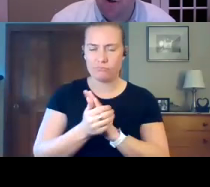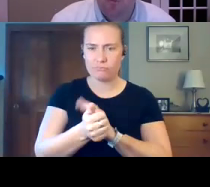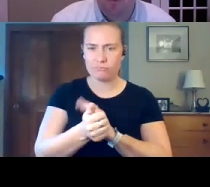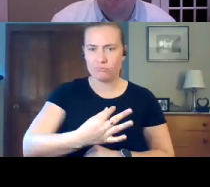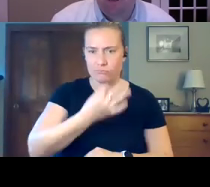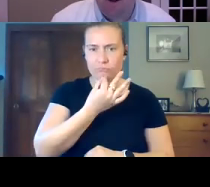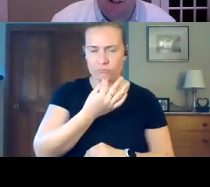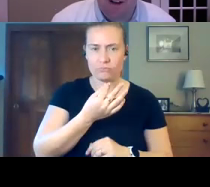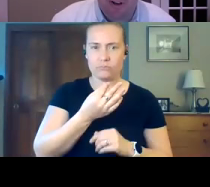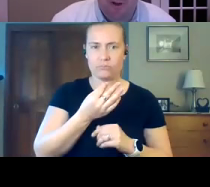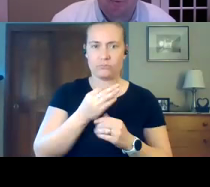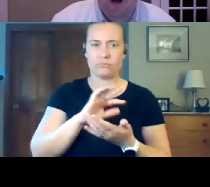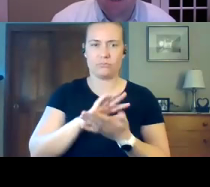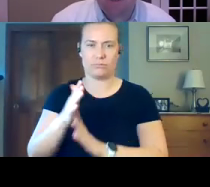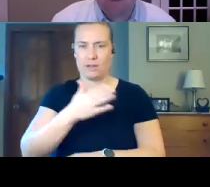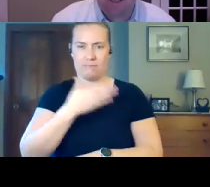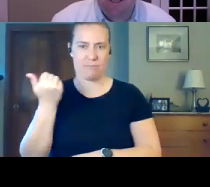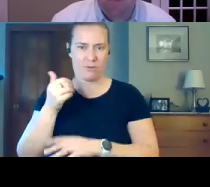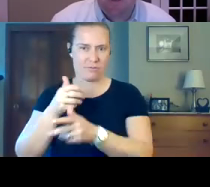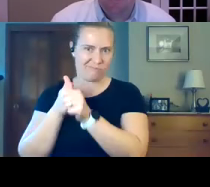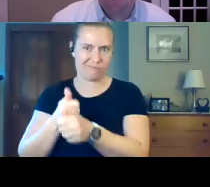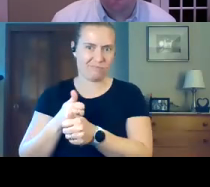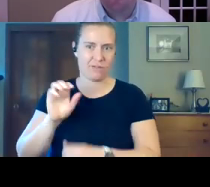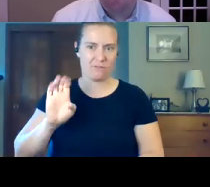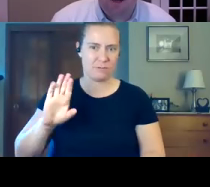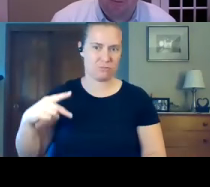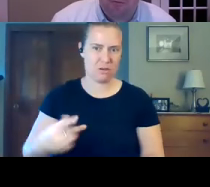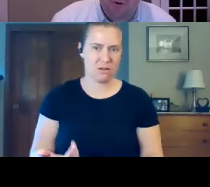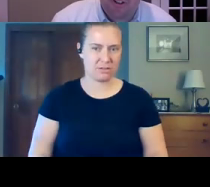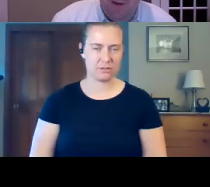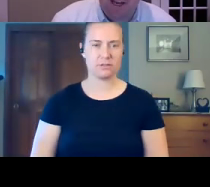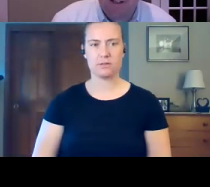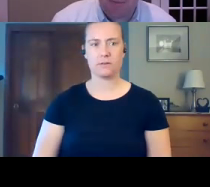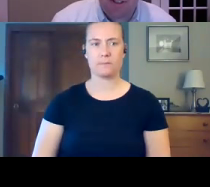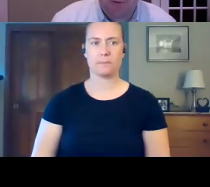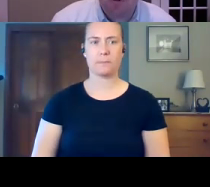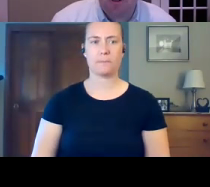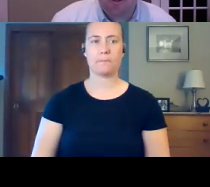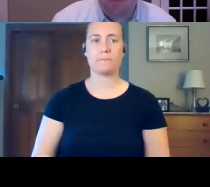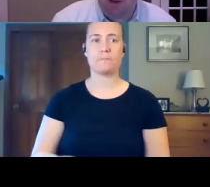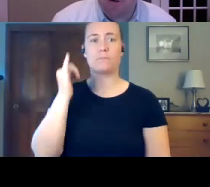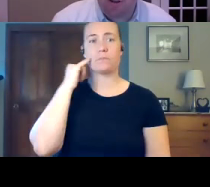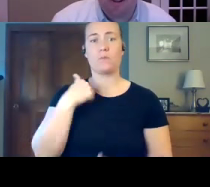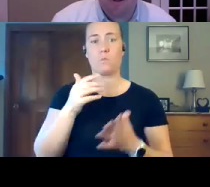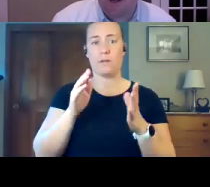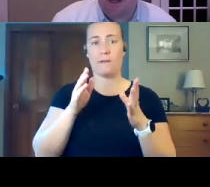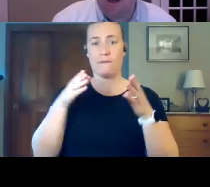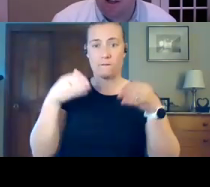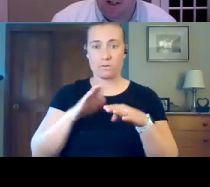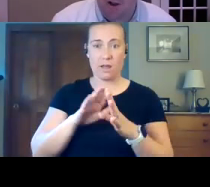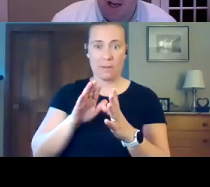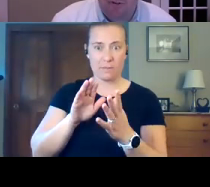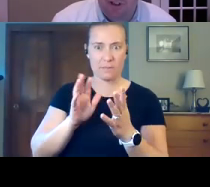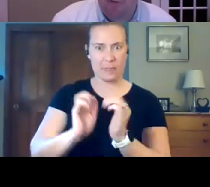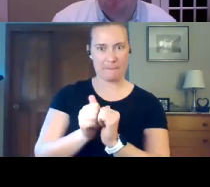lead to better fidelity to evidence-based practices. And the idea of focusing on mechanisms is that we really should be measuring things like